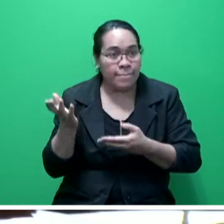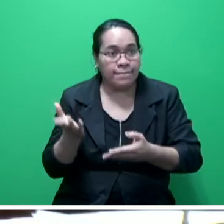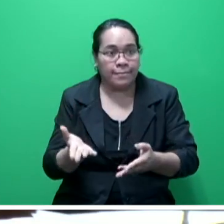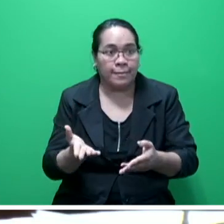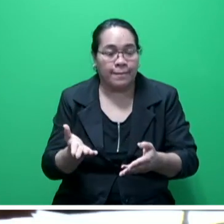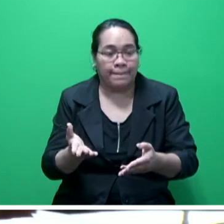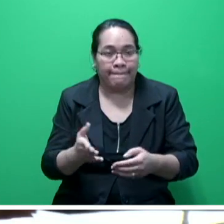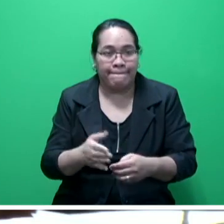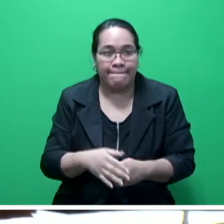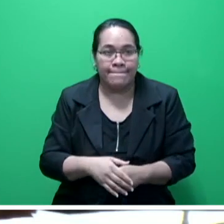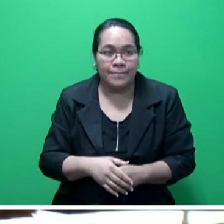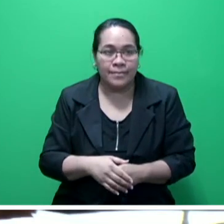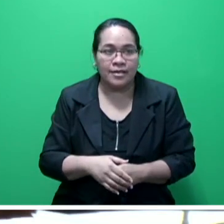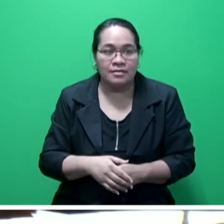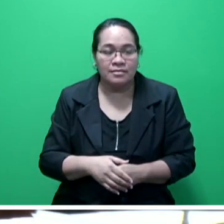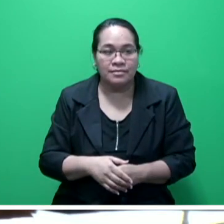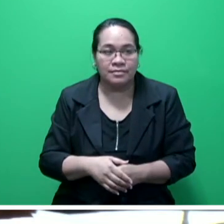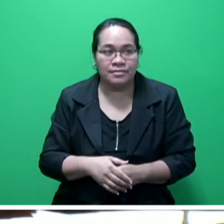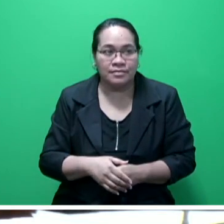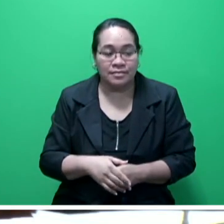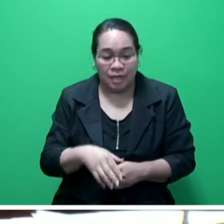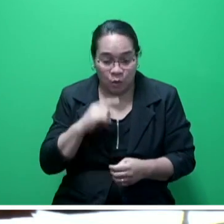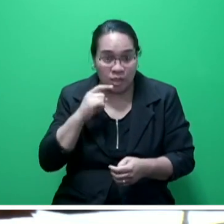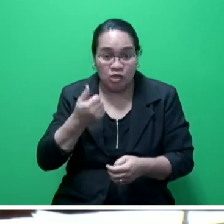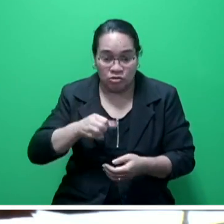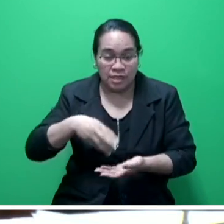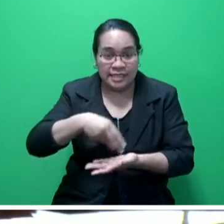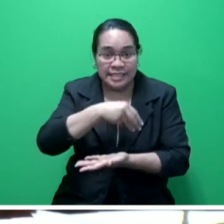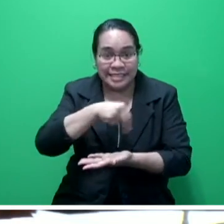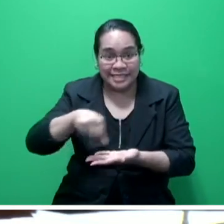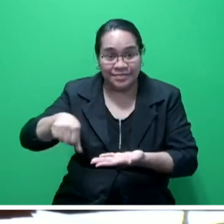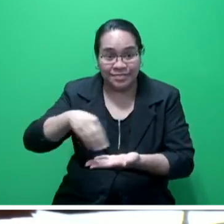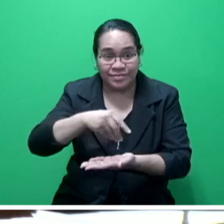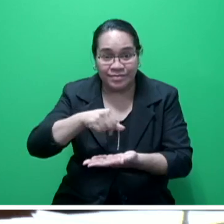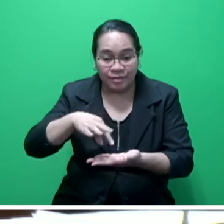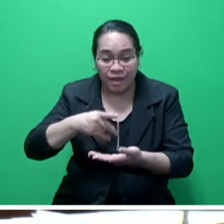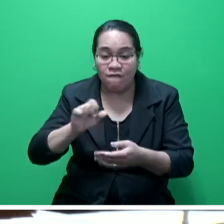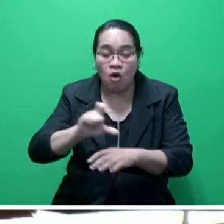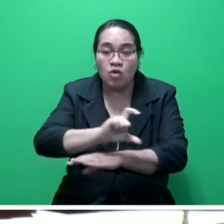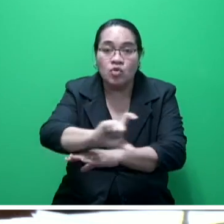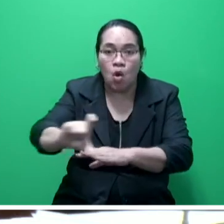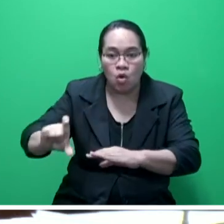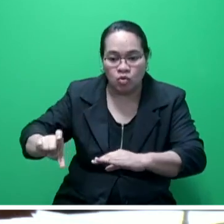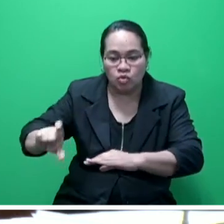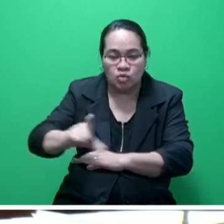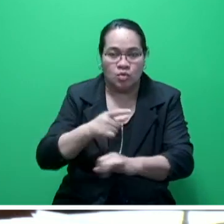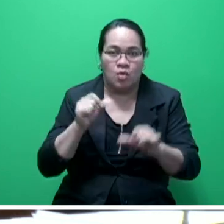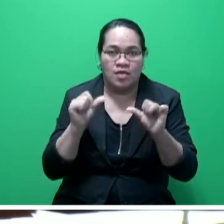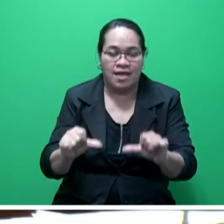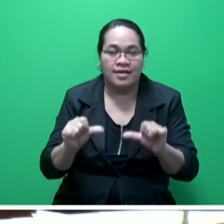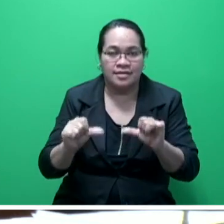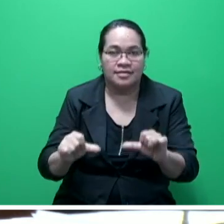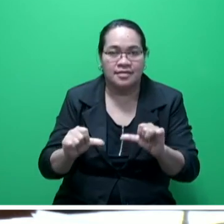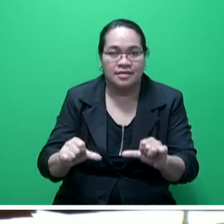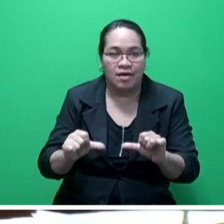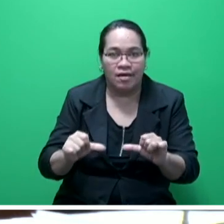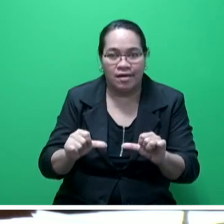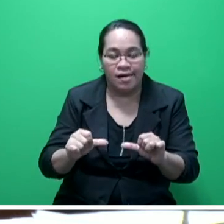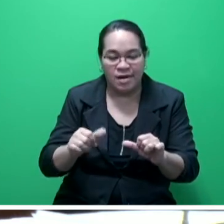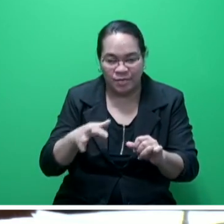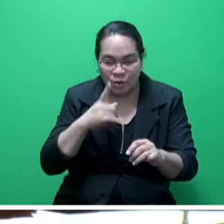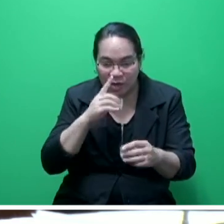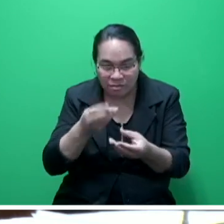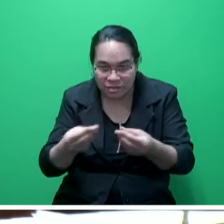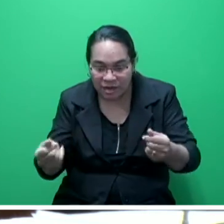using this the seedling for our coastal protection work, where we're doing nature-based